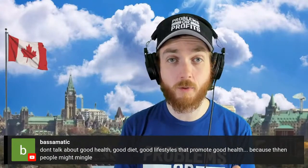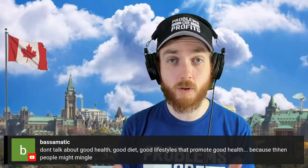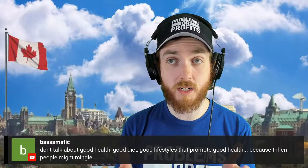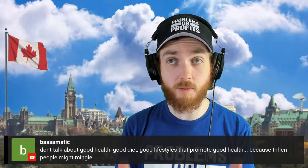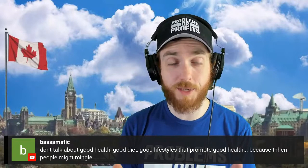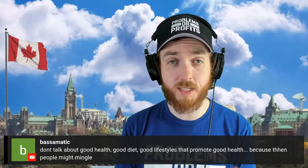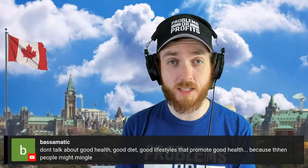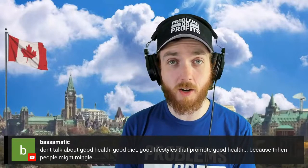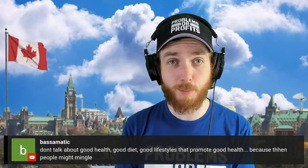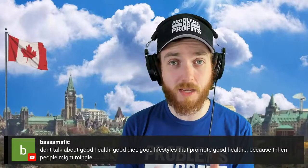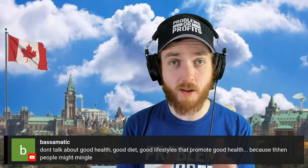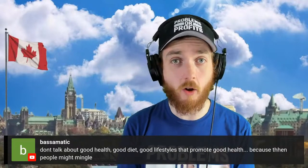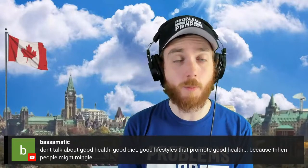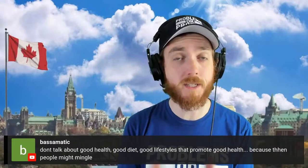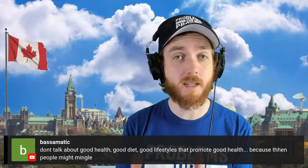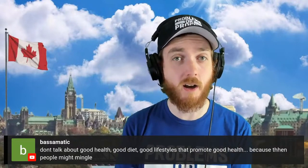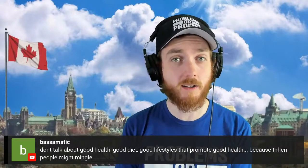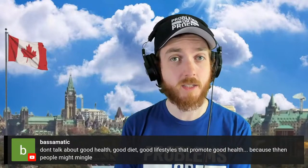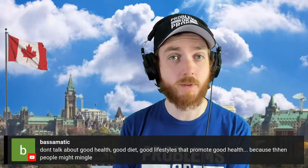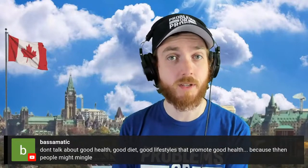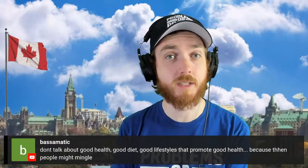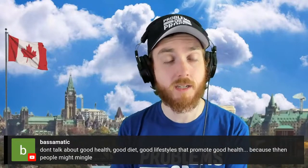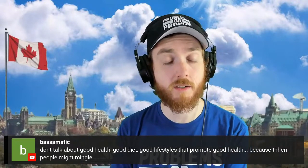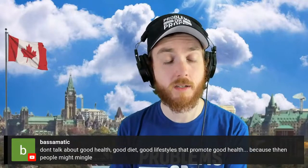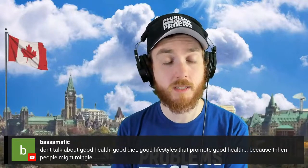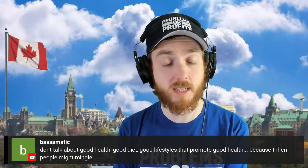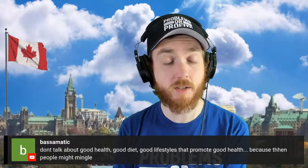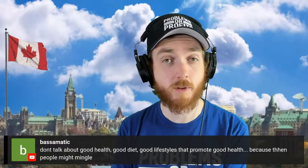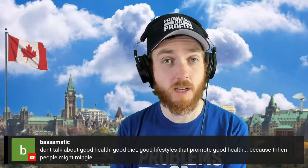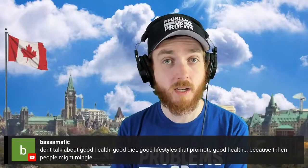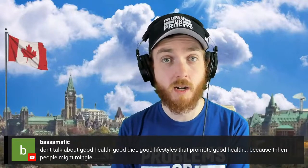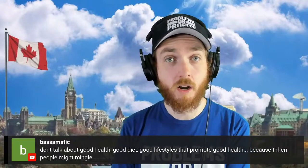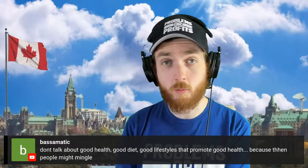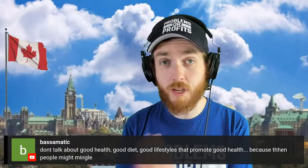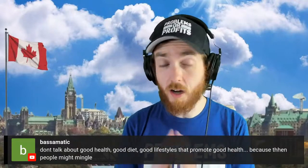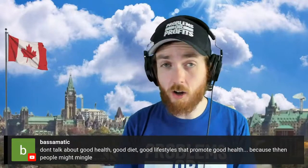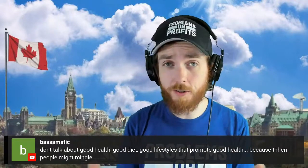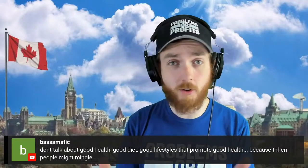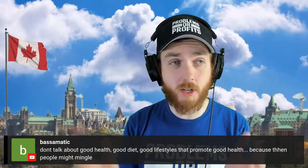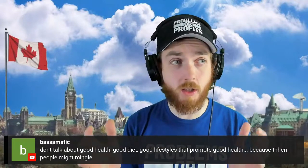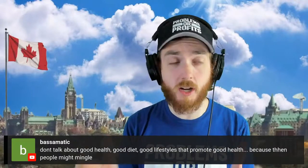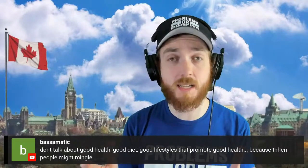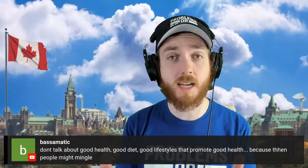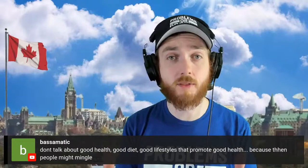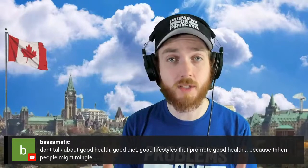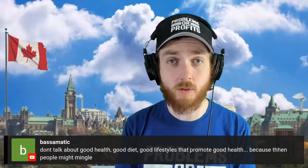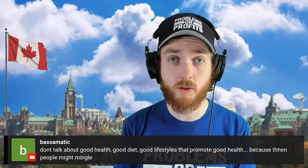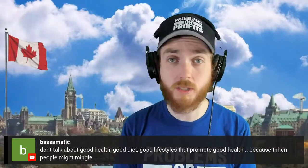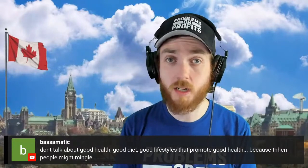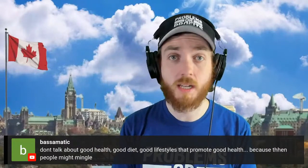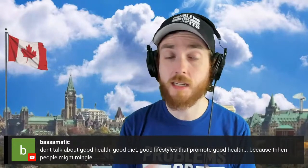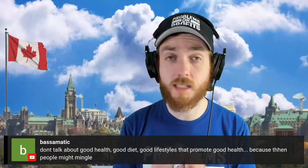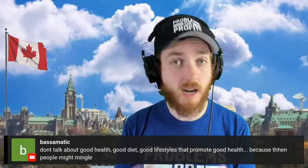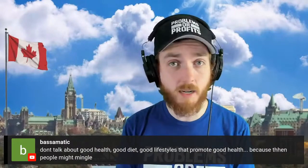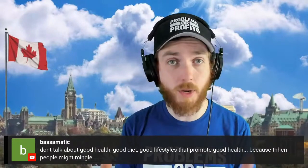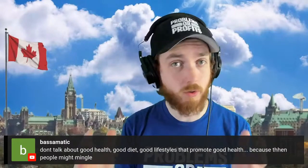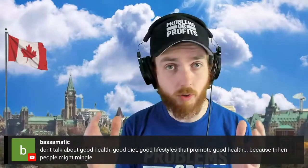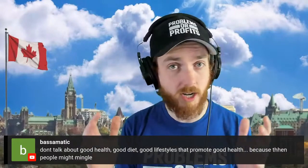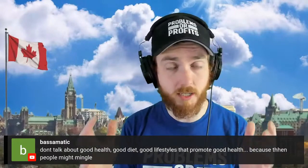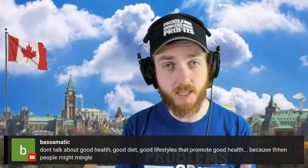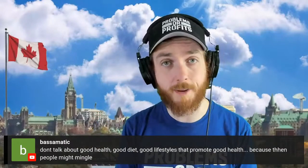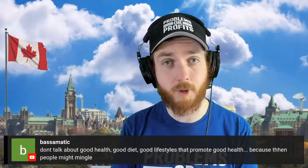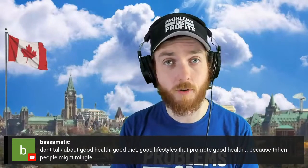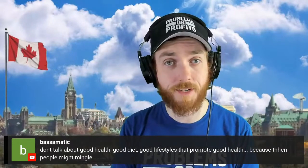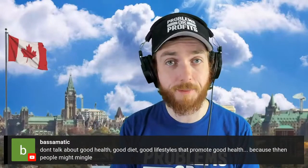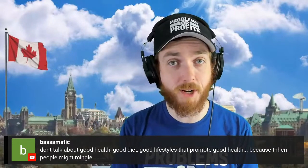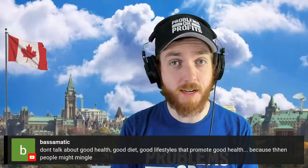need is for governments to start being open and honest with their citizenry. We all know that locking down the schools is not about trying